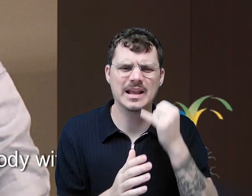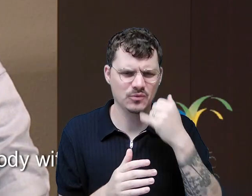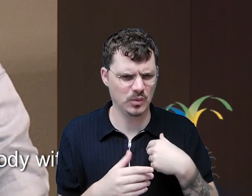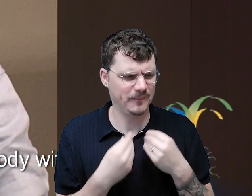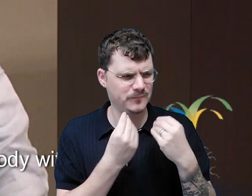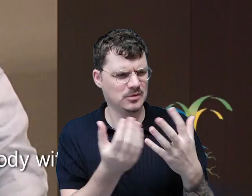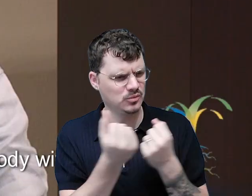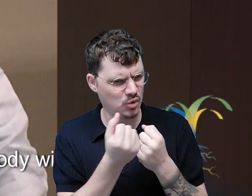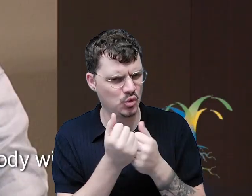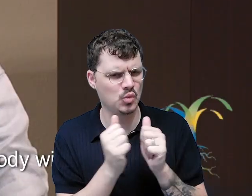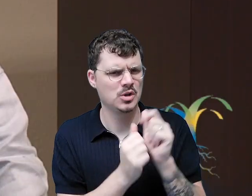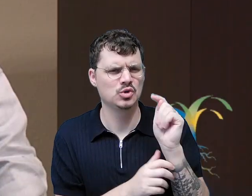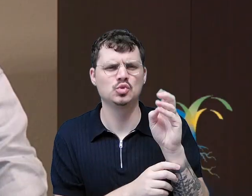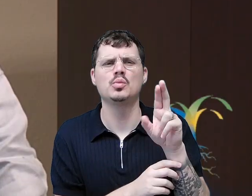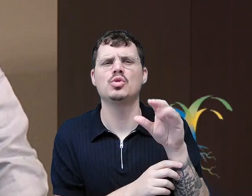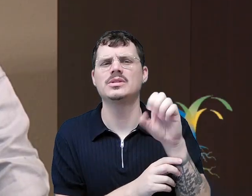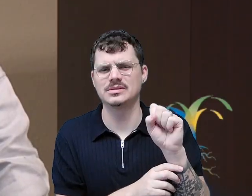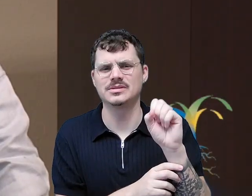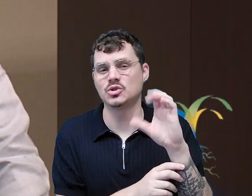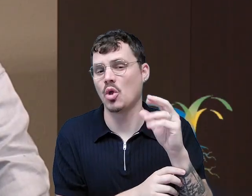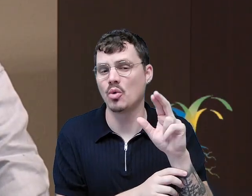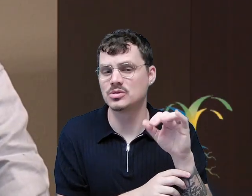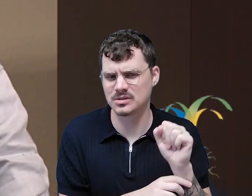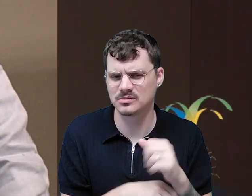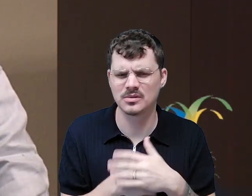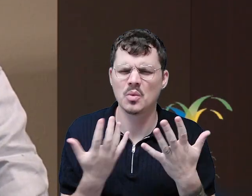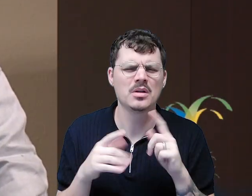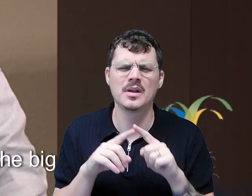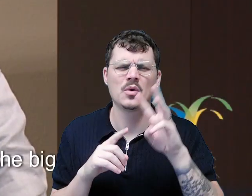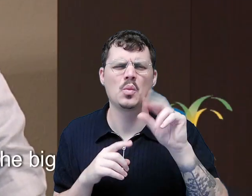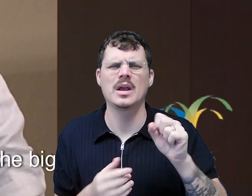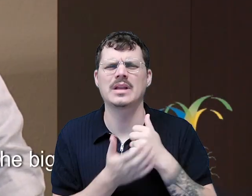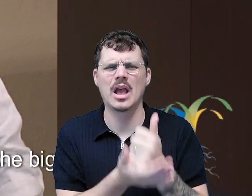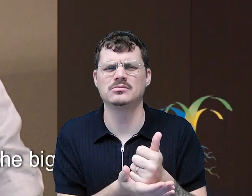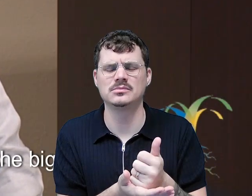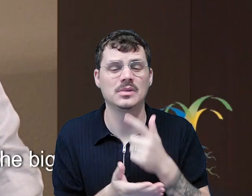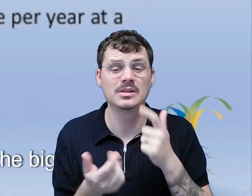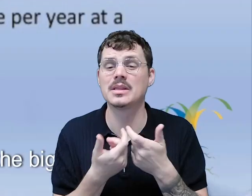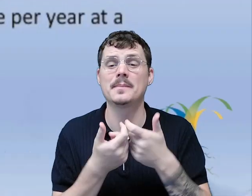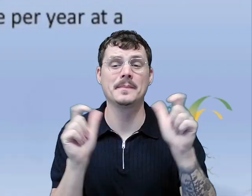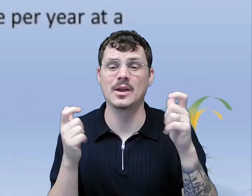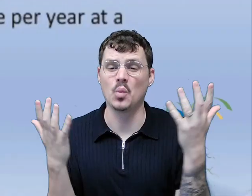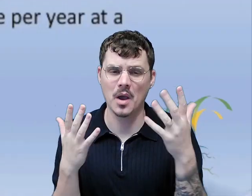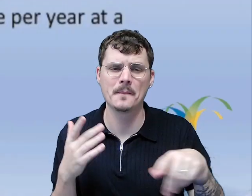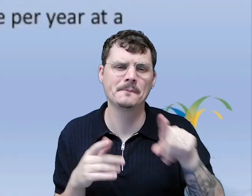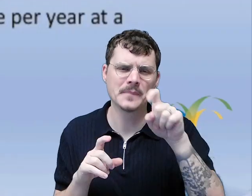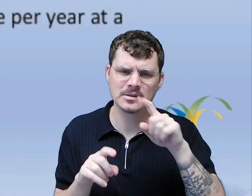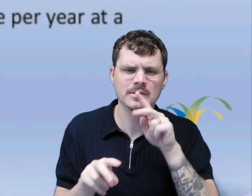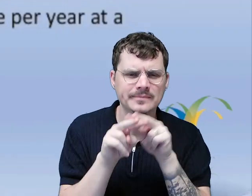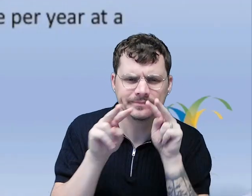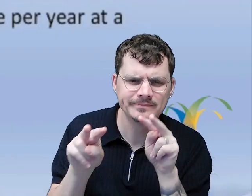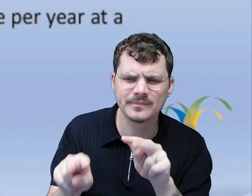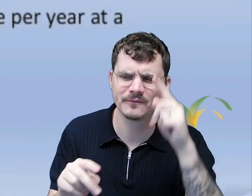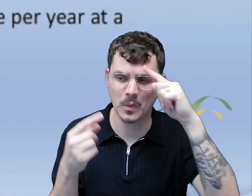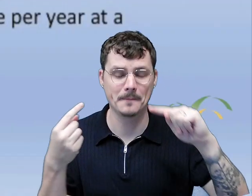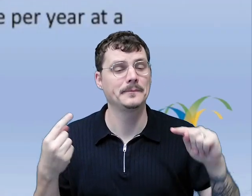we're providing support to somebody with tuberous sclerosis, what are the ways to help? Well, the big thing is to be